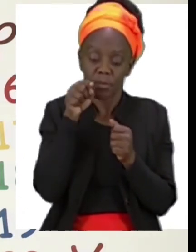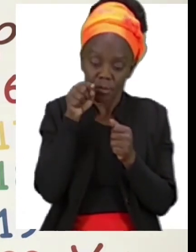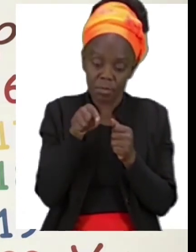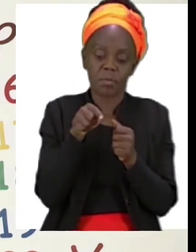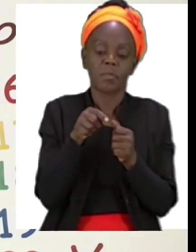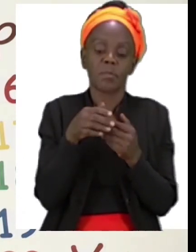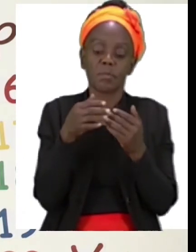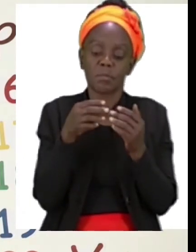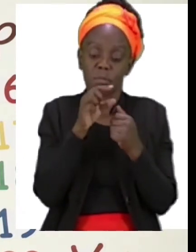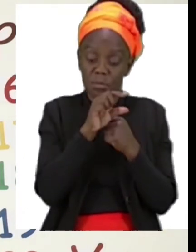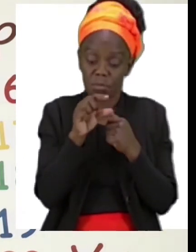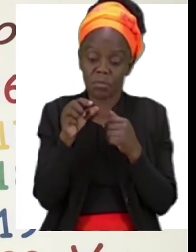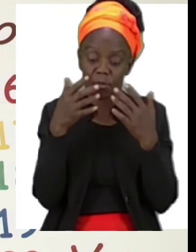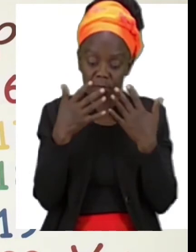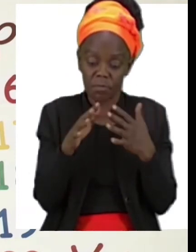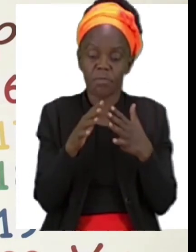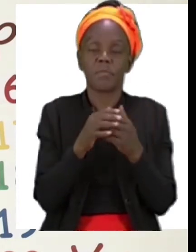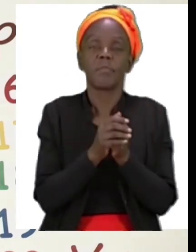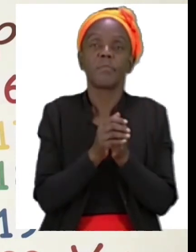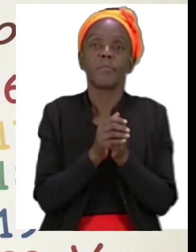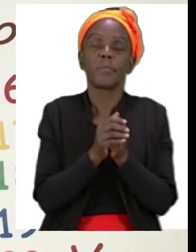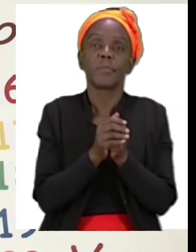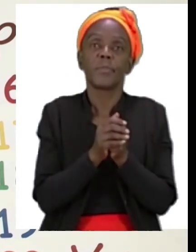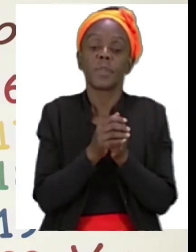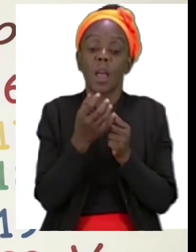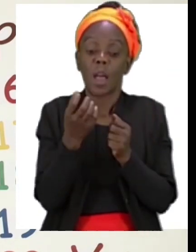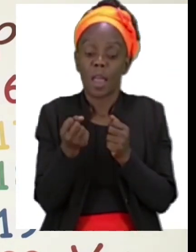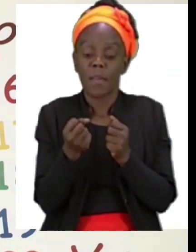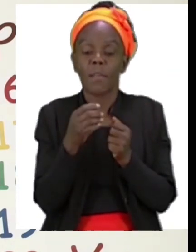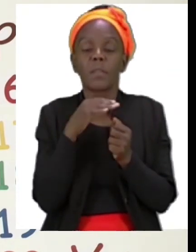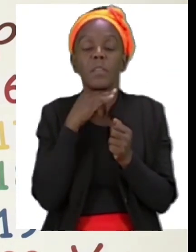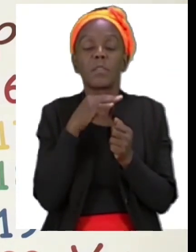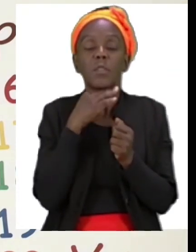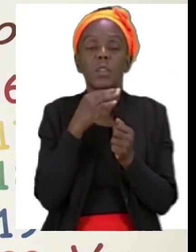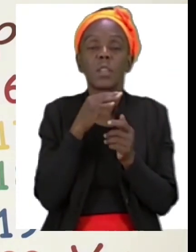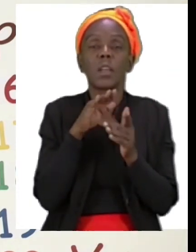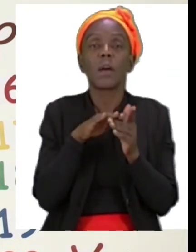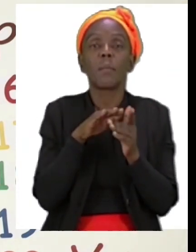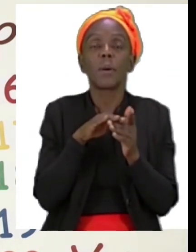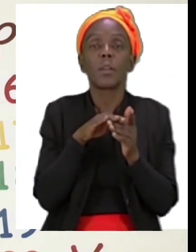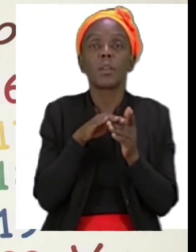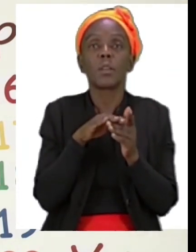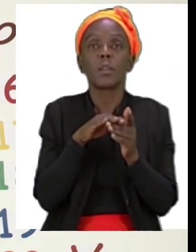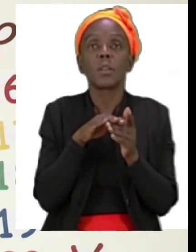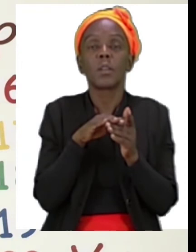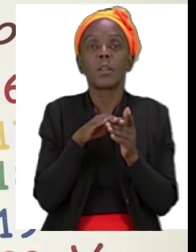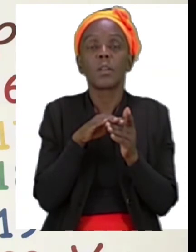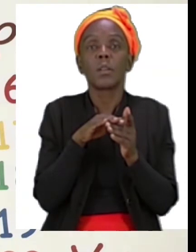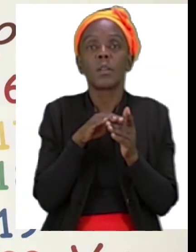a story about my friend. I am going to read it, and I want you to read your story